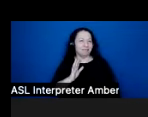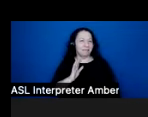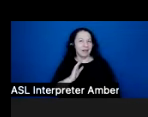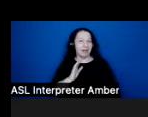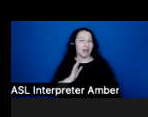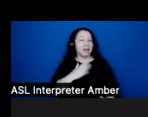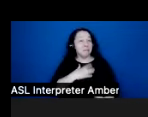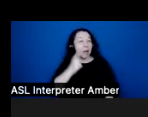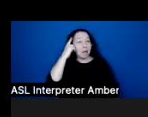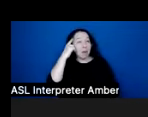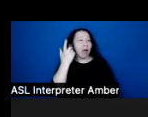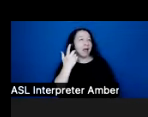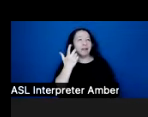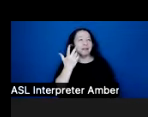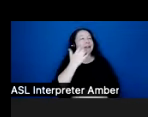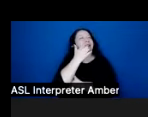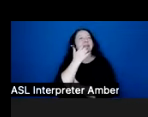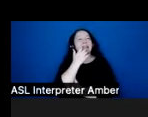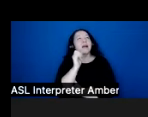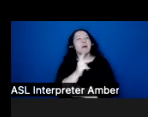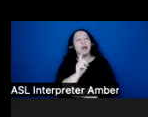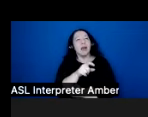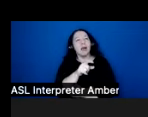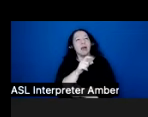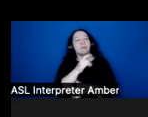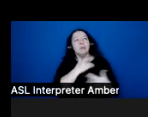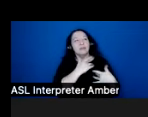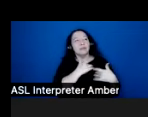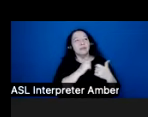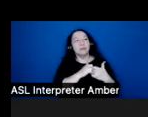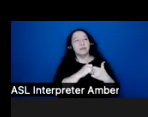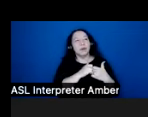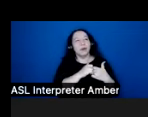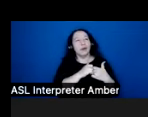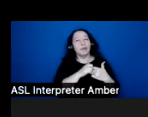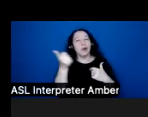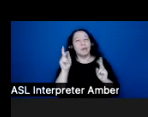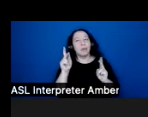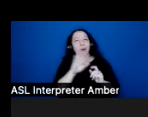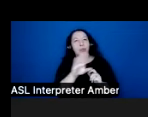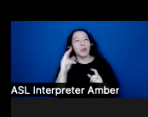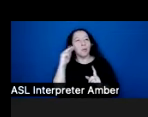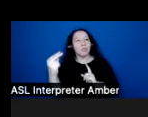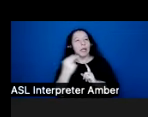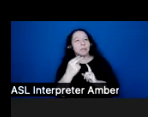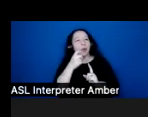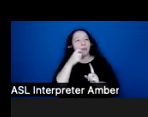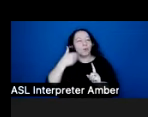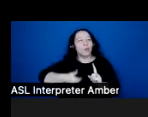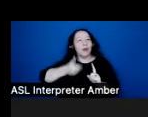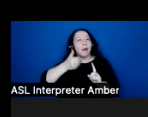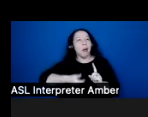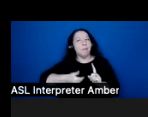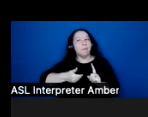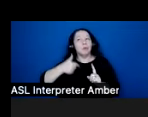of, okay, I have to worry about how others perceive me, so I'm perceiving